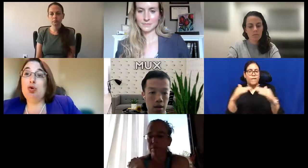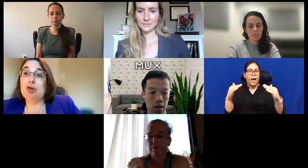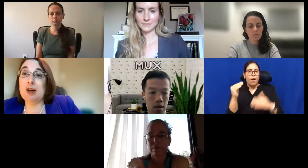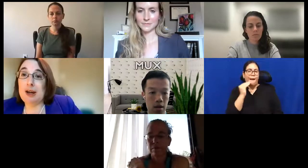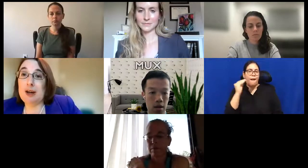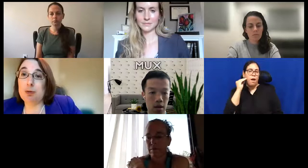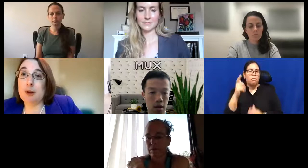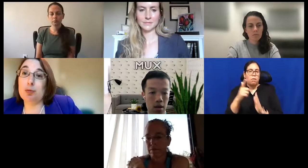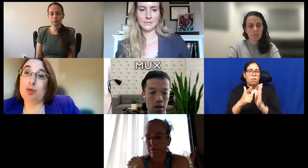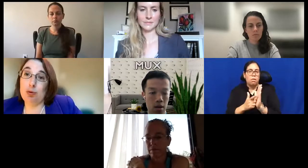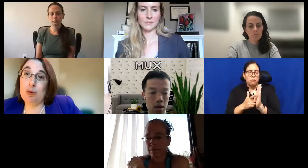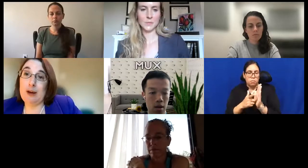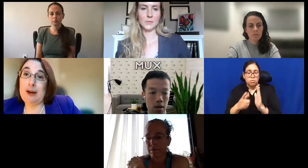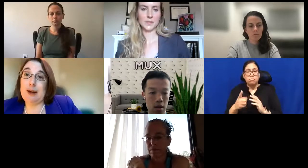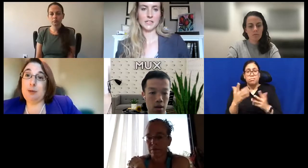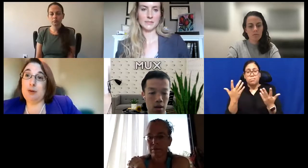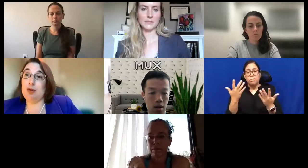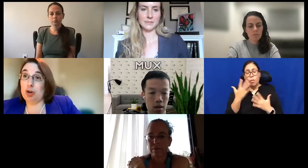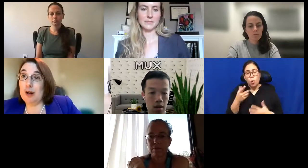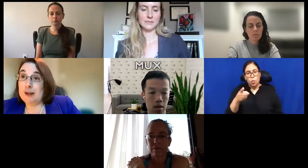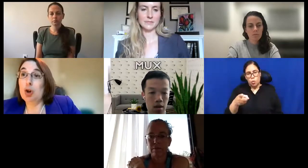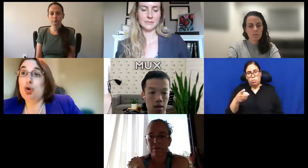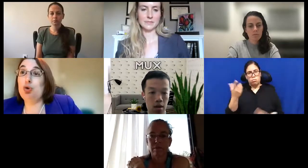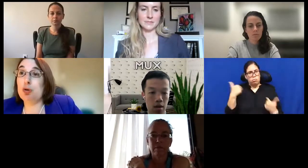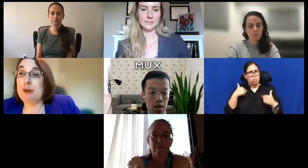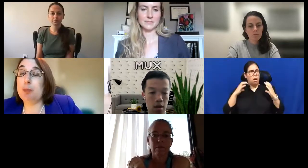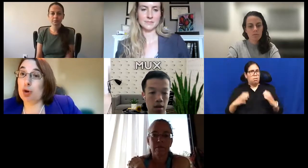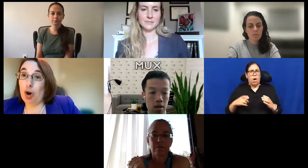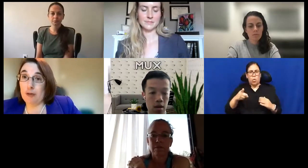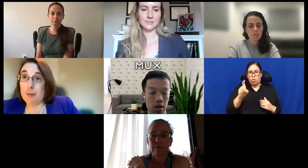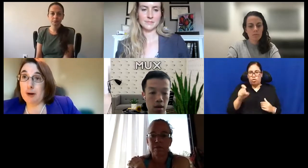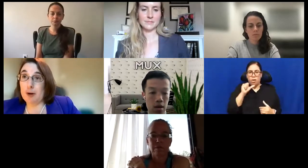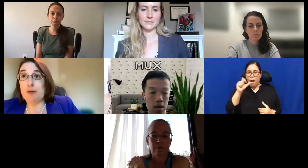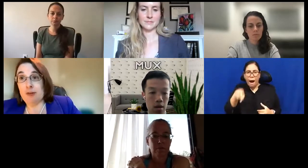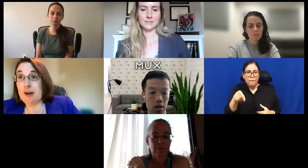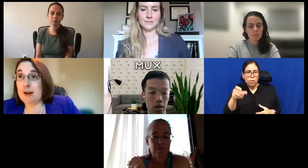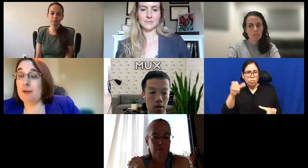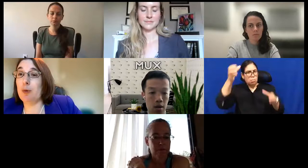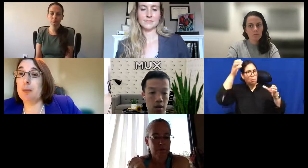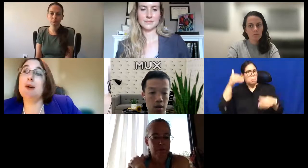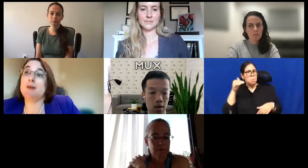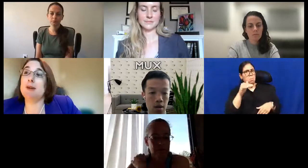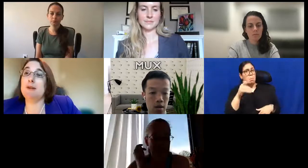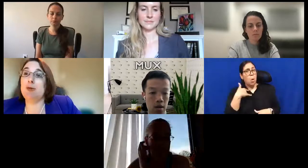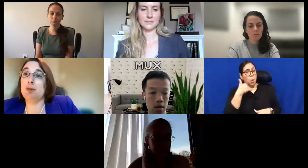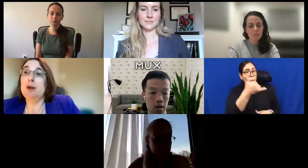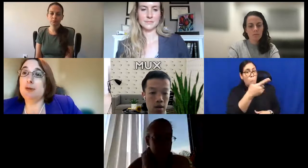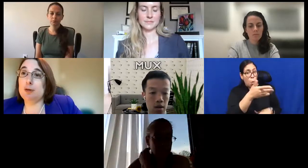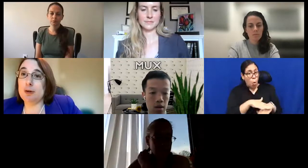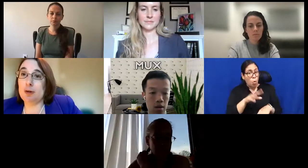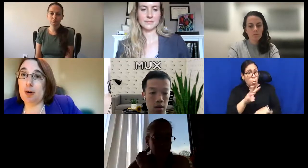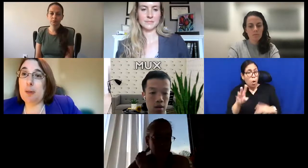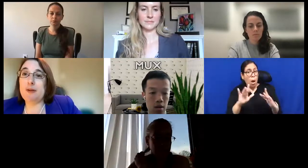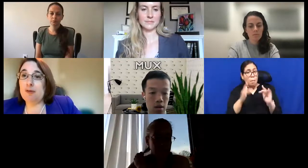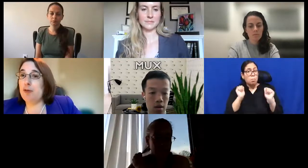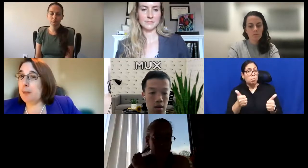Unfortunately, you should not have to be able to do that as a potential client. You should be able to call them up if they got on the website saying they do